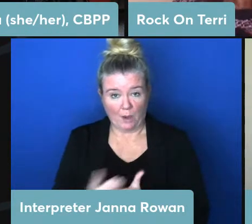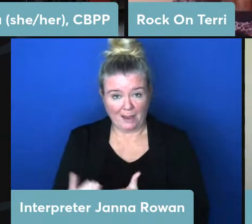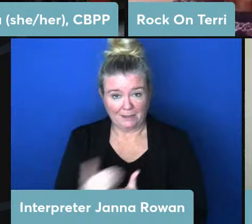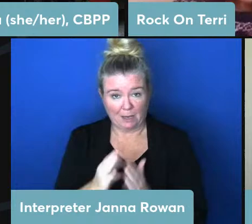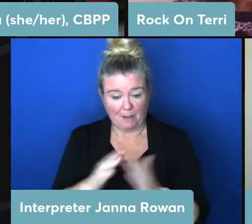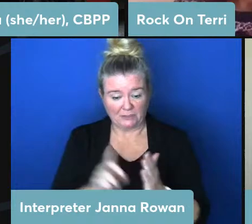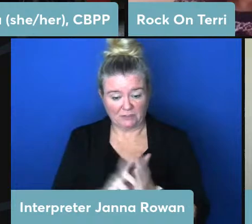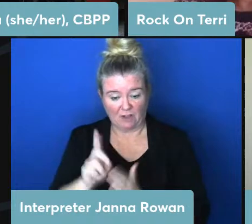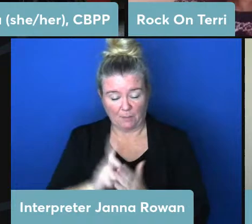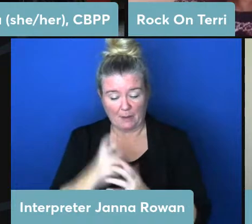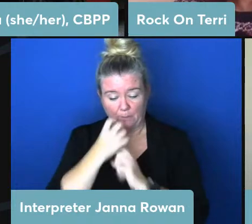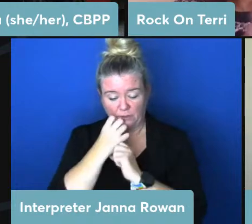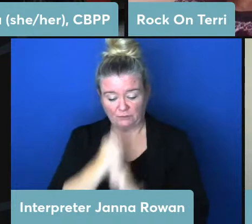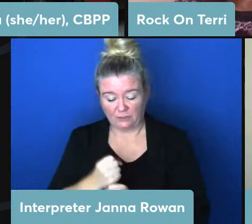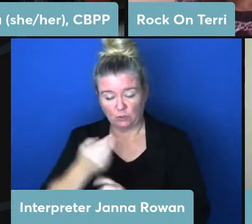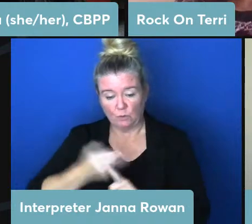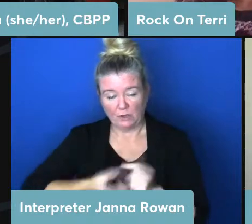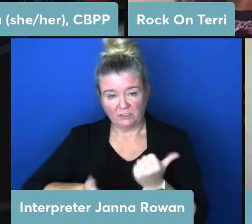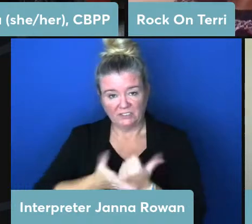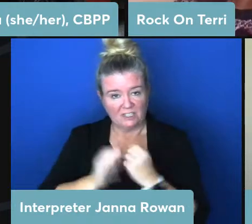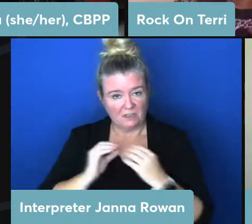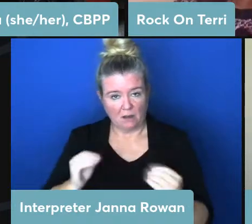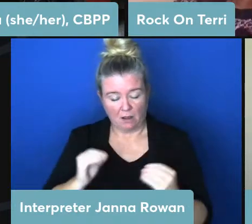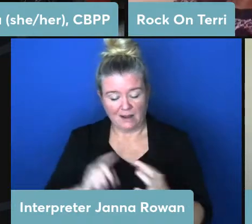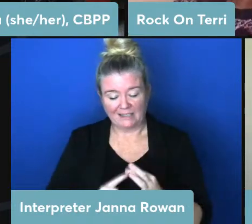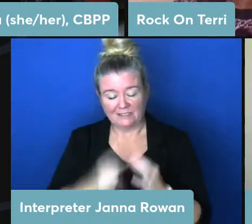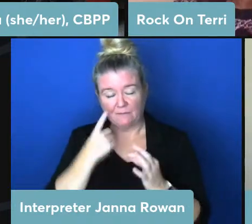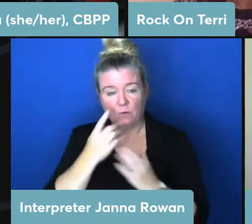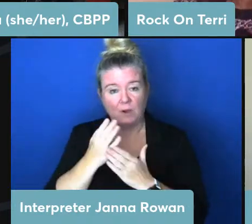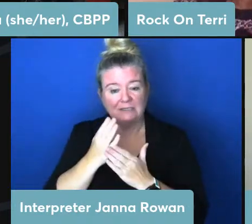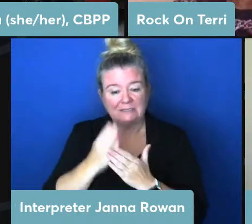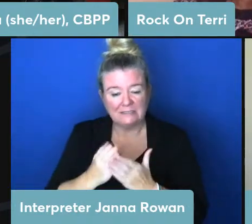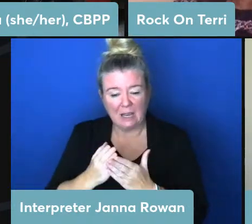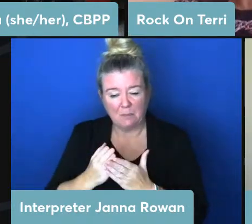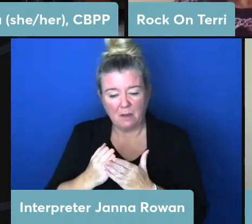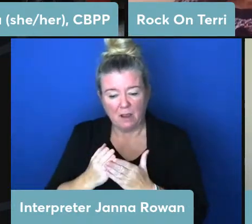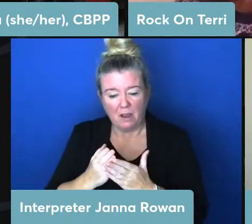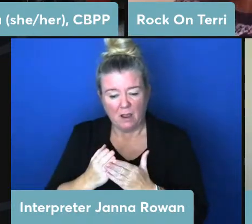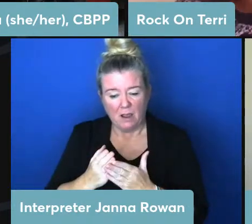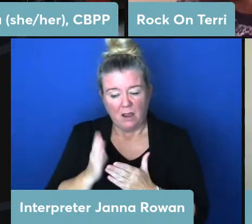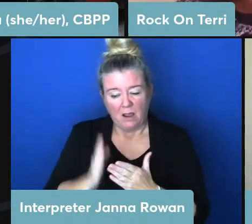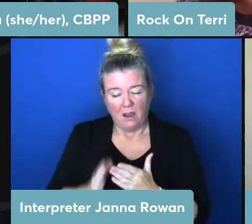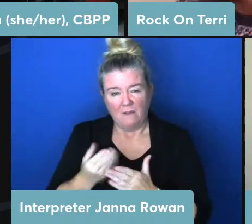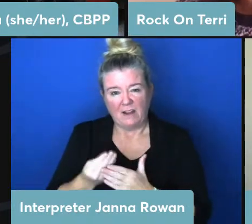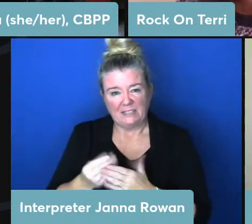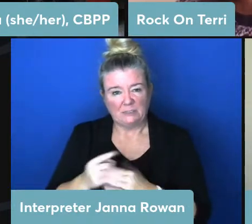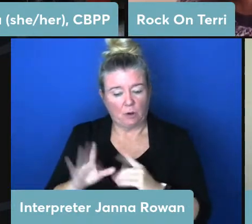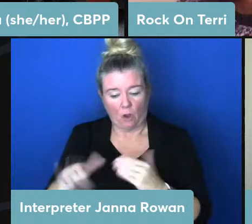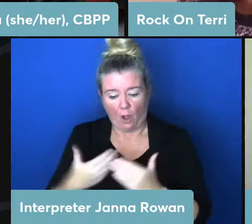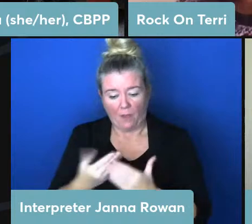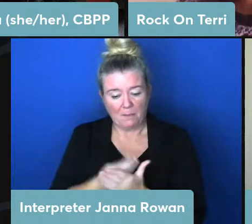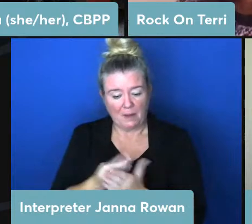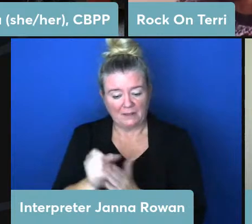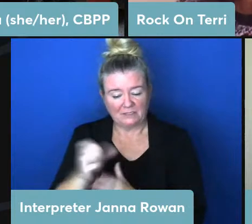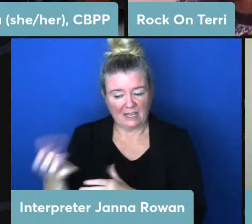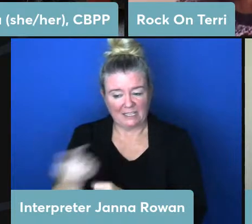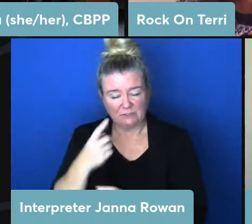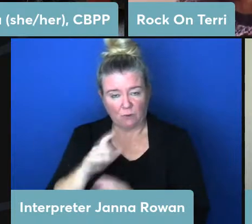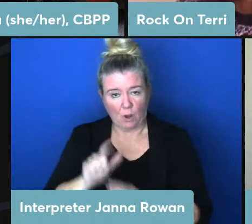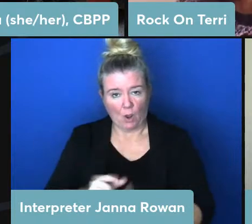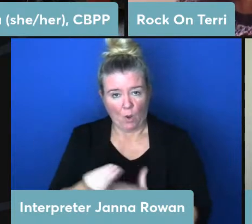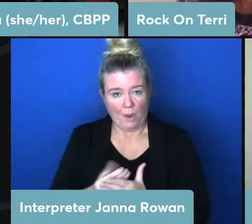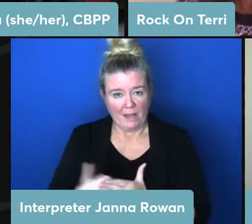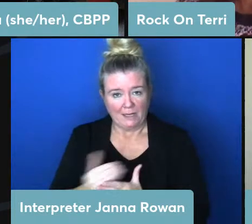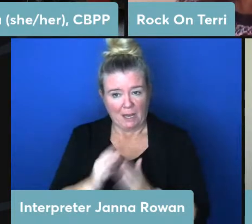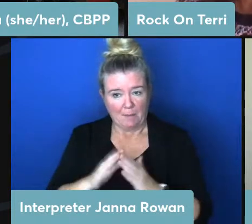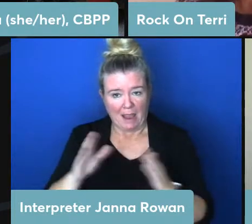development or preservation or even rental assistance, except for some bond financing. All the money the state gets for low-income housing development